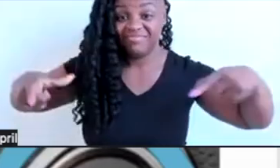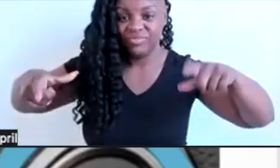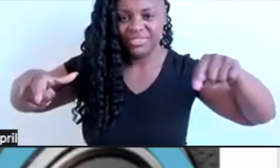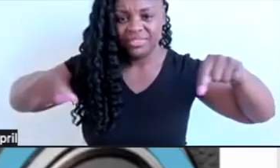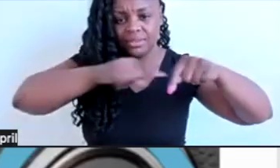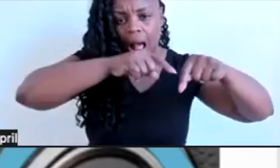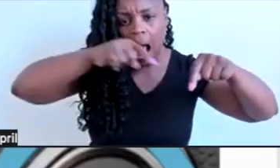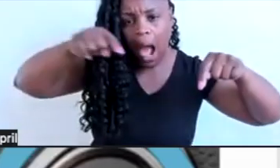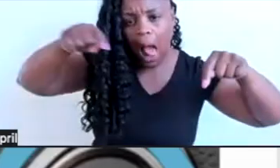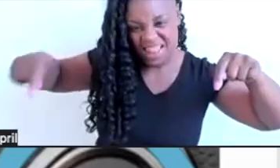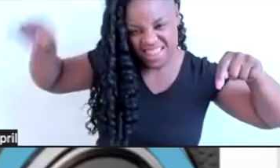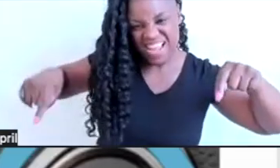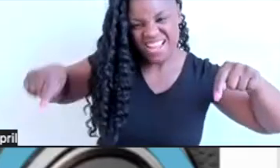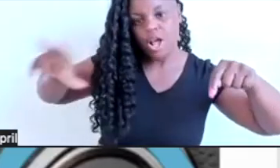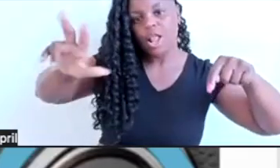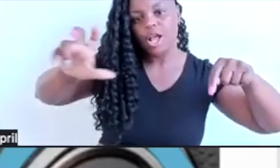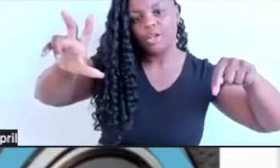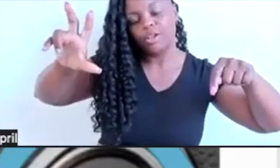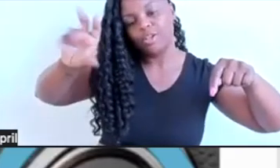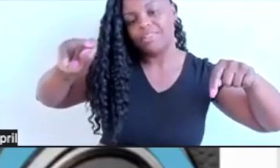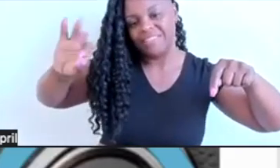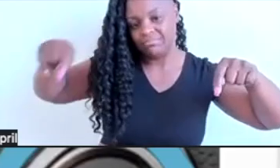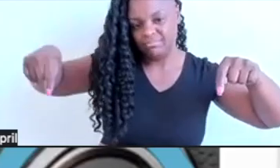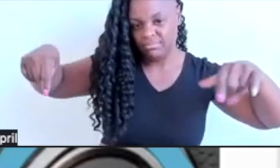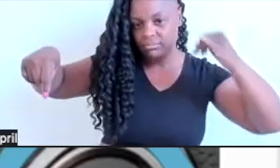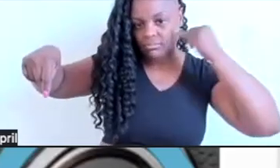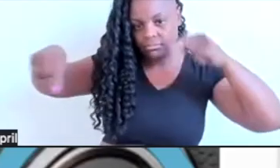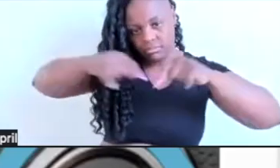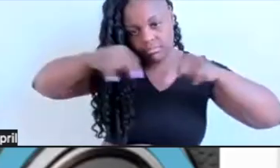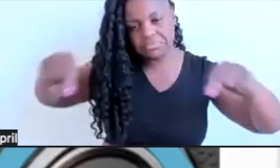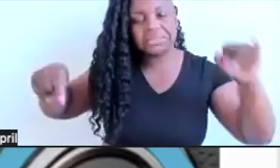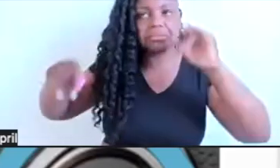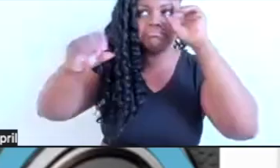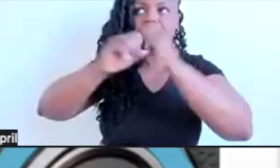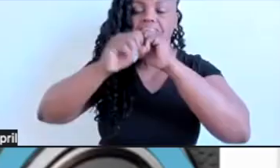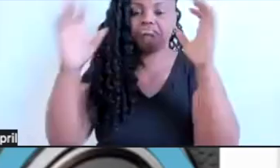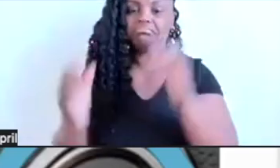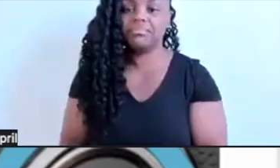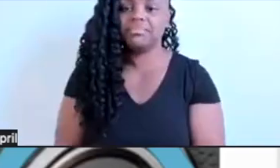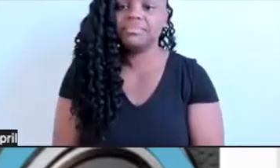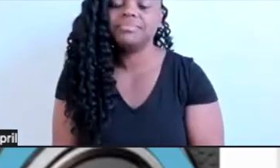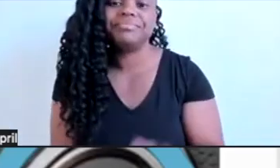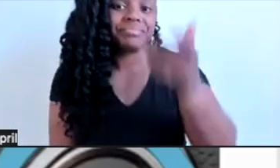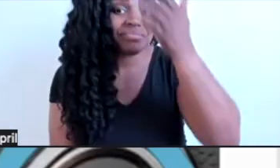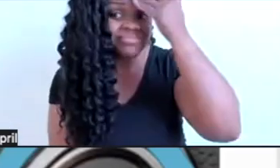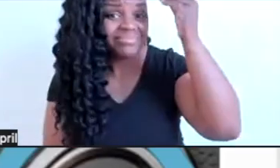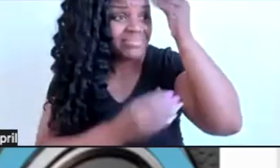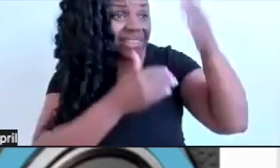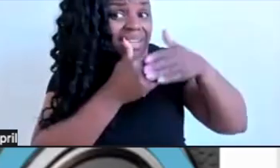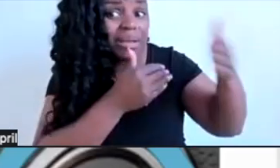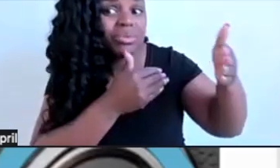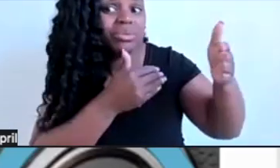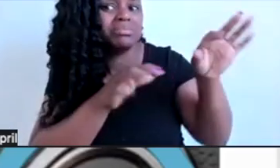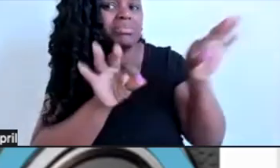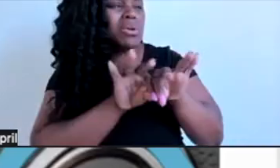to report it. Be sure to talk to your neighbors about natural gas safety so they know what to do in case you aren't